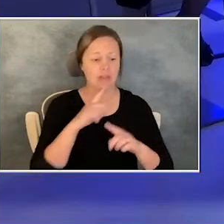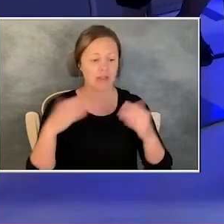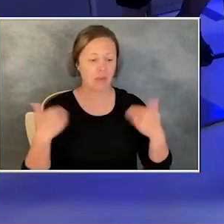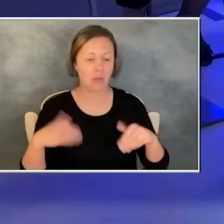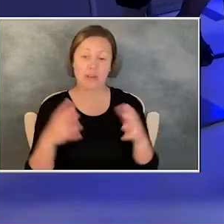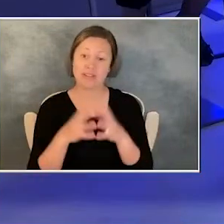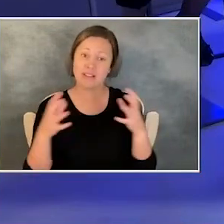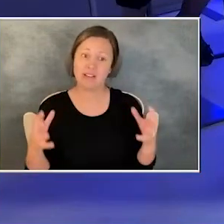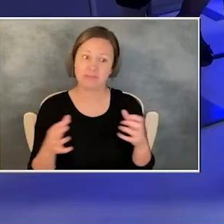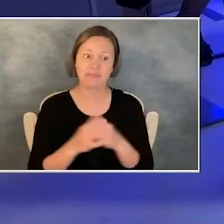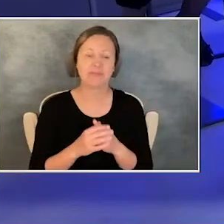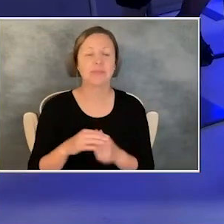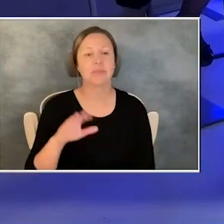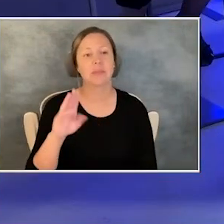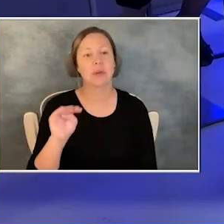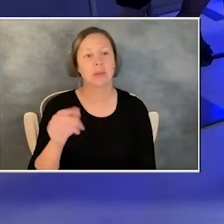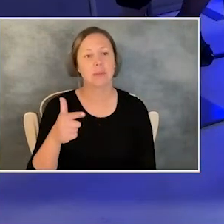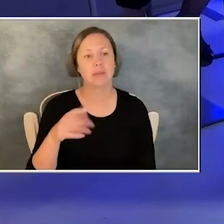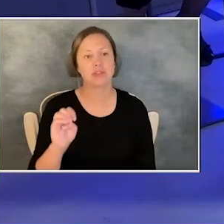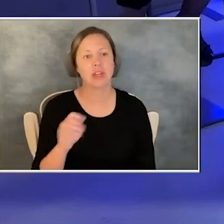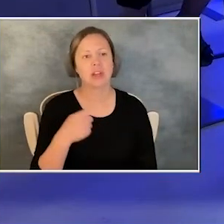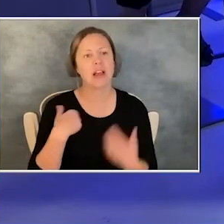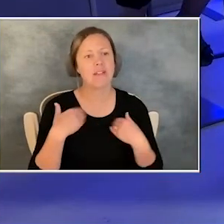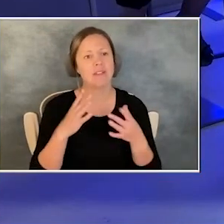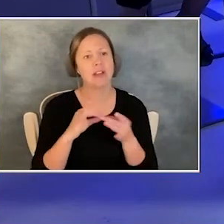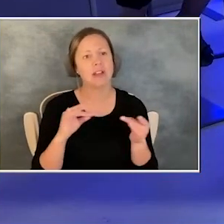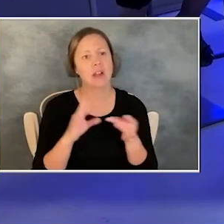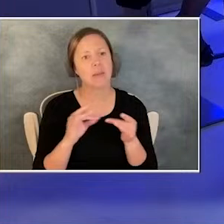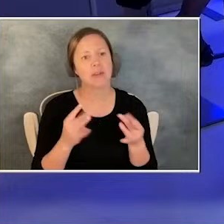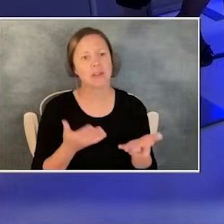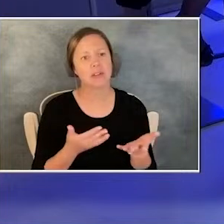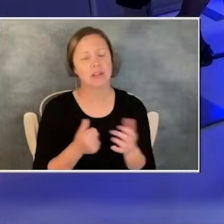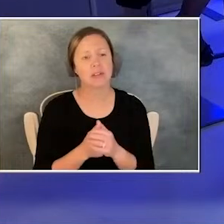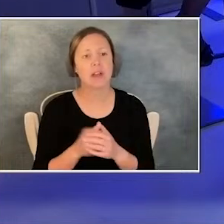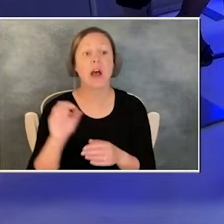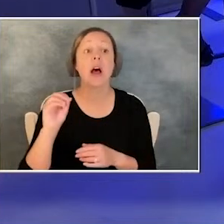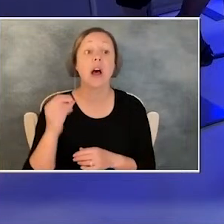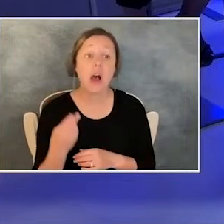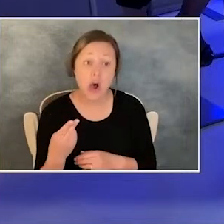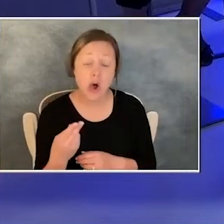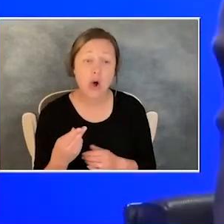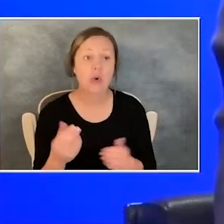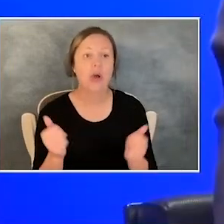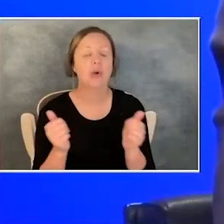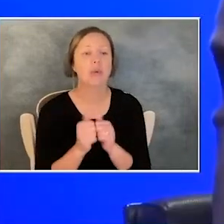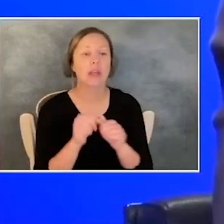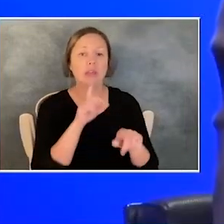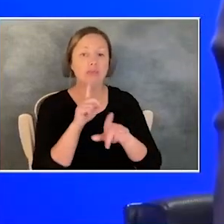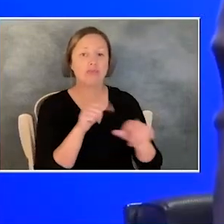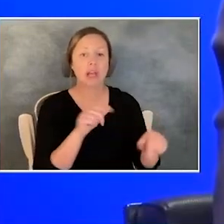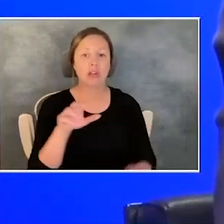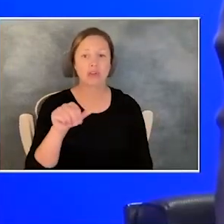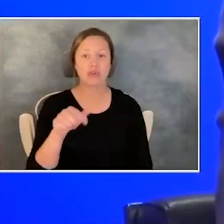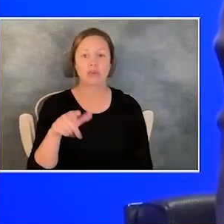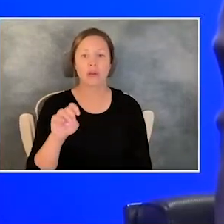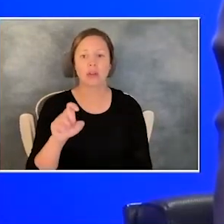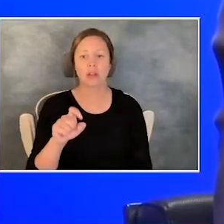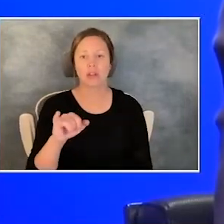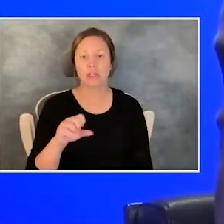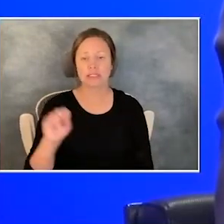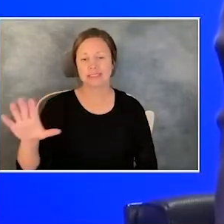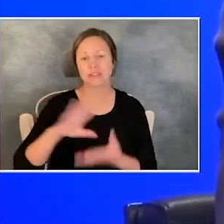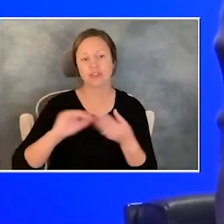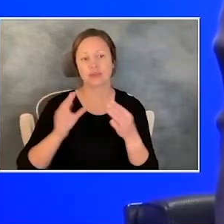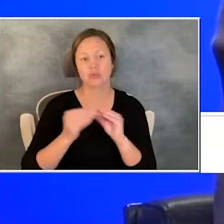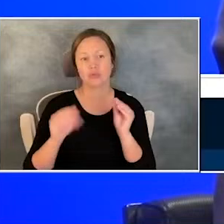Michelle, you were going to say something. Oh, just in reaction to Alexis' story about the